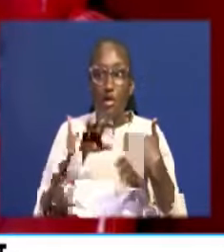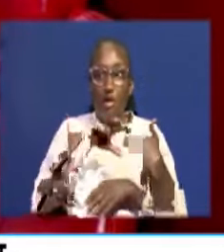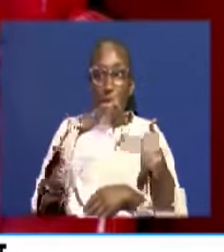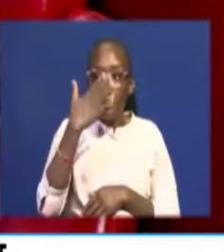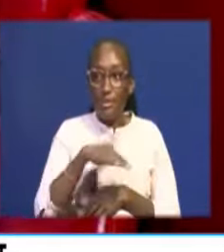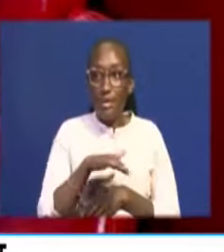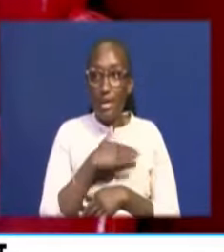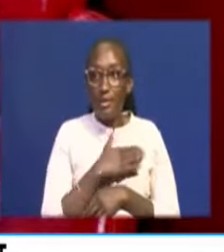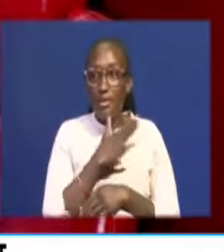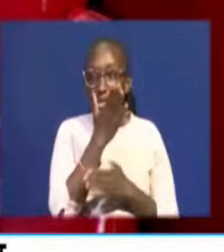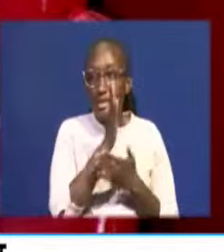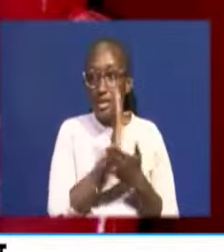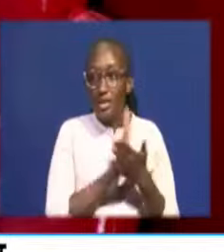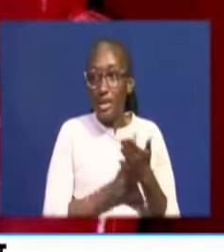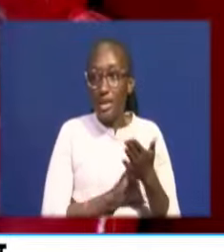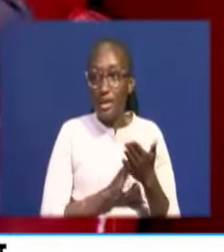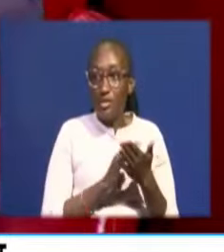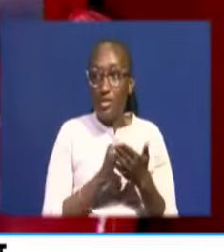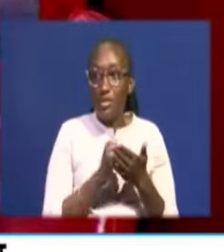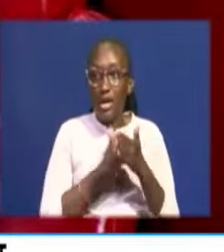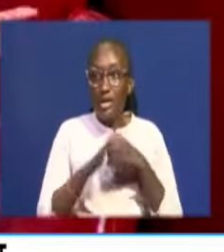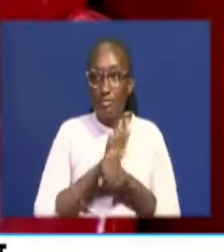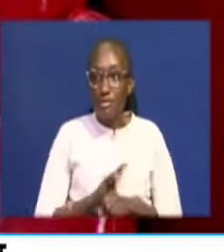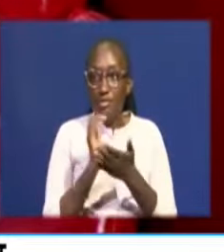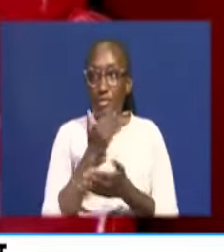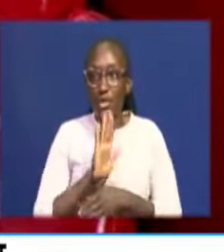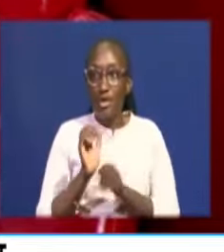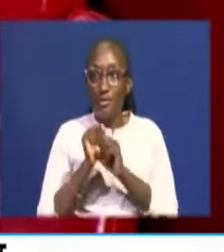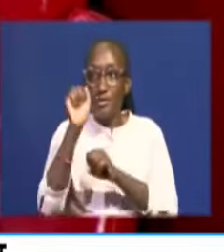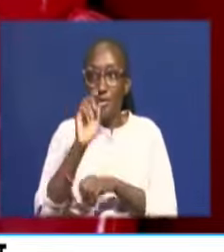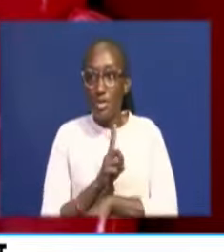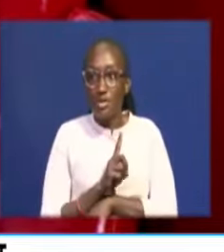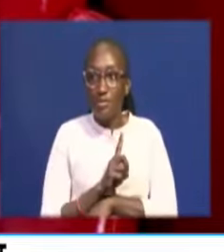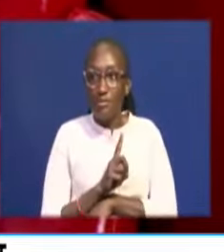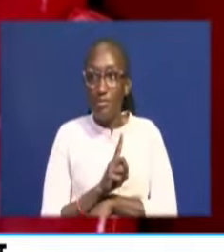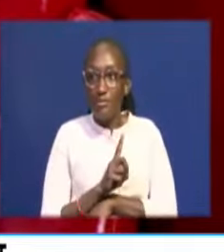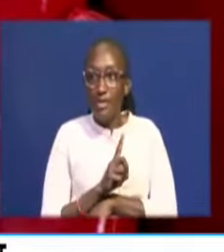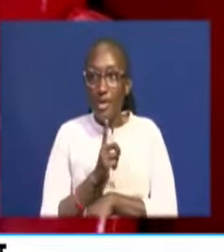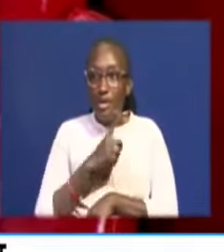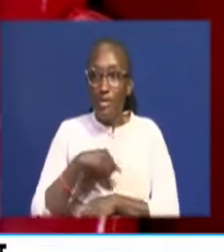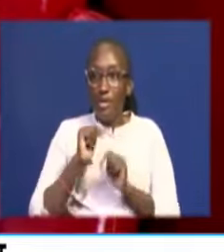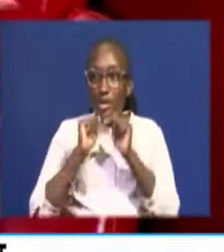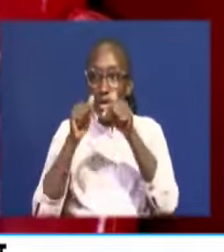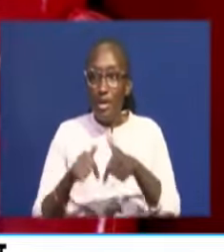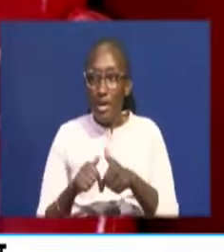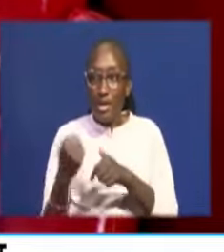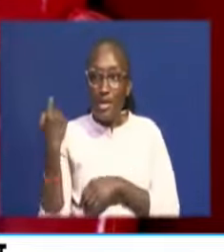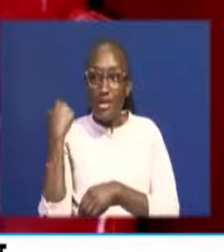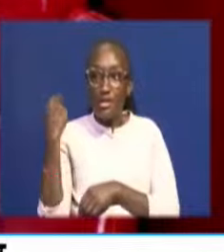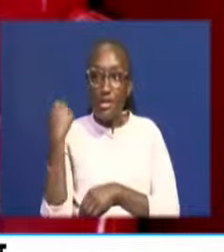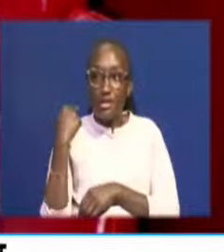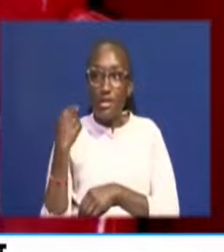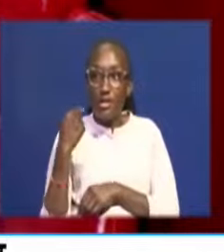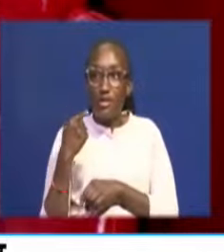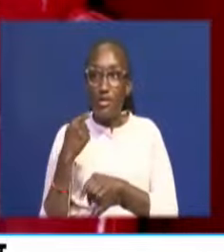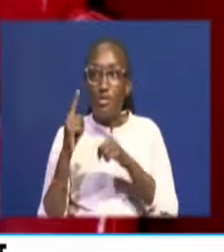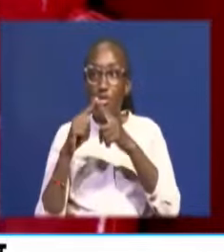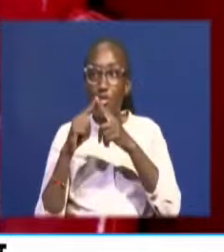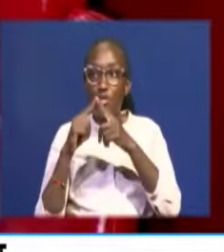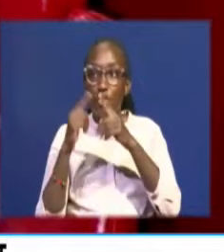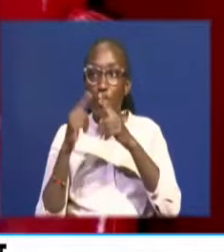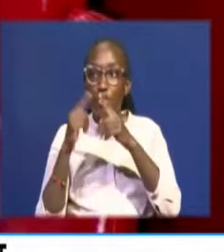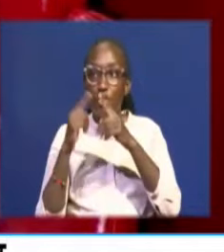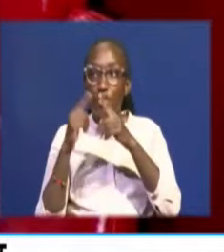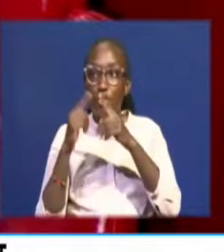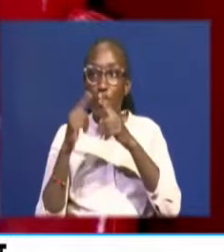County Assembly side were under duress to waive away their 15 minutes, Mr. Speaker. We were here yesterday till midnight,